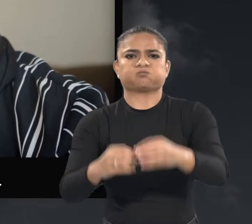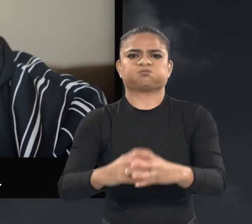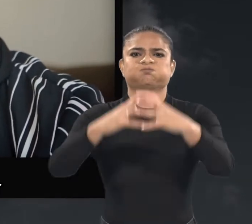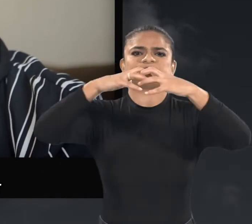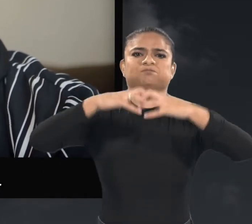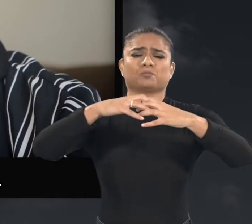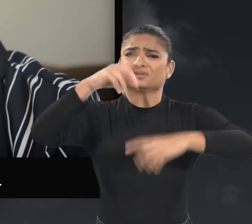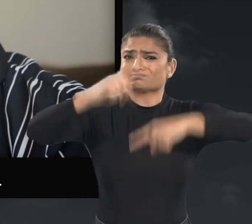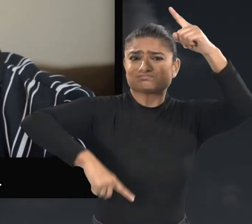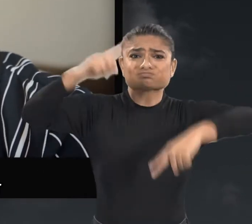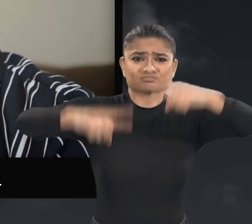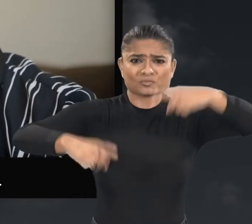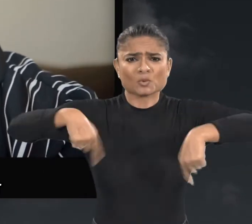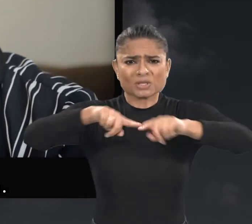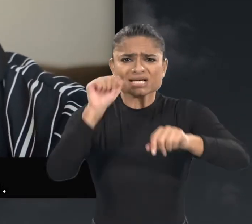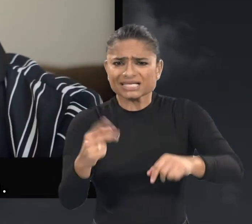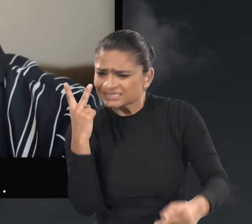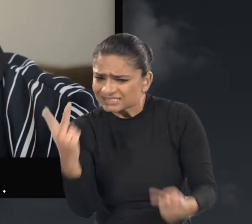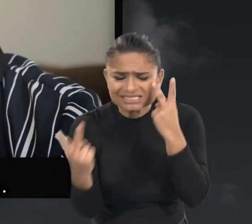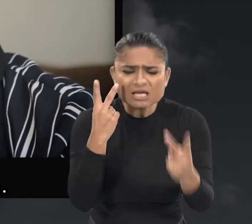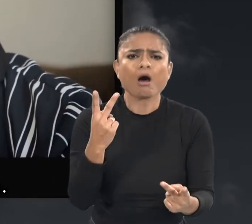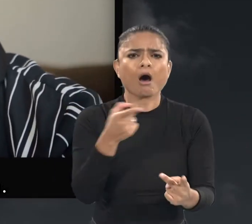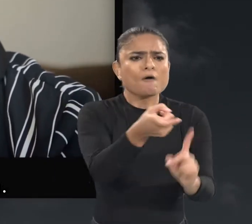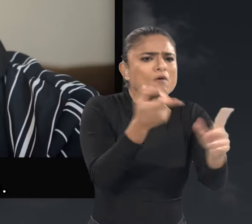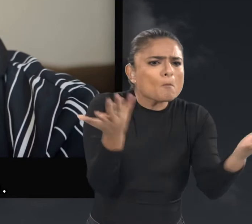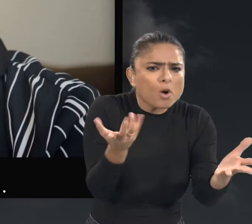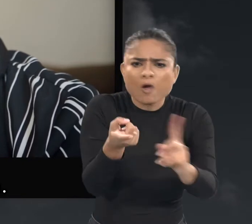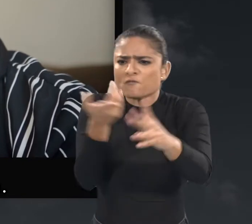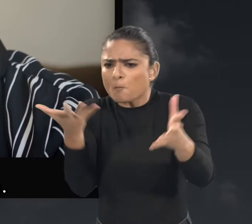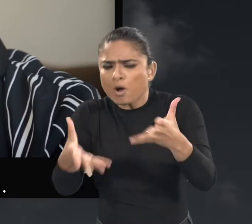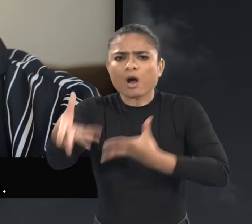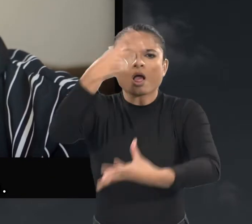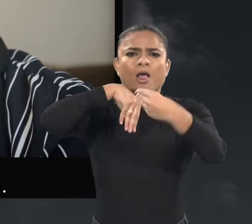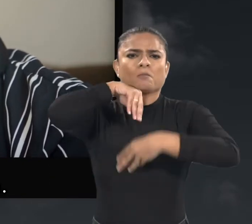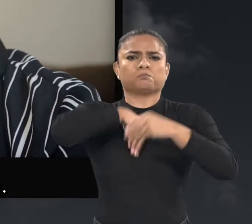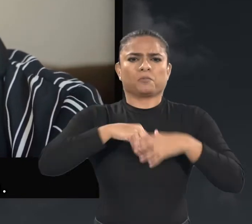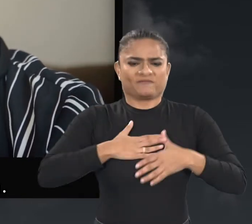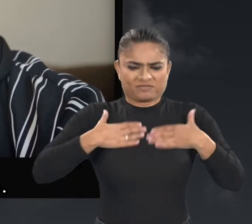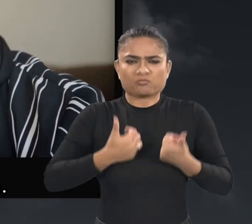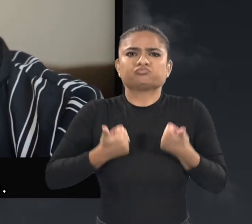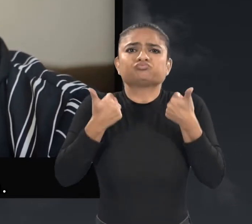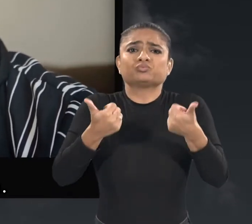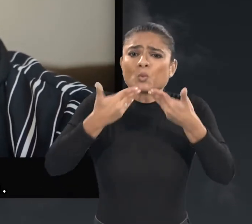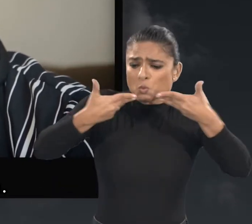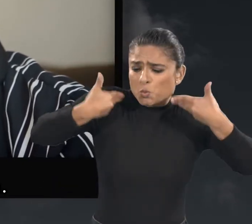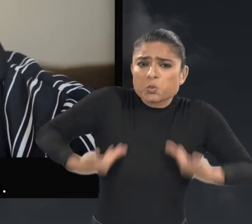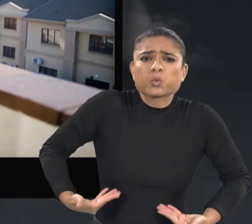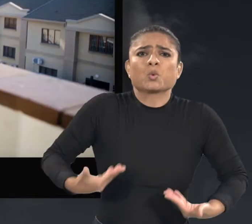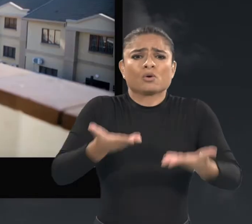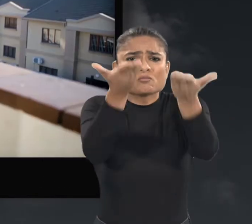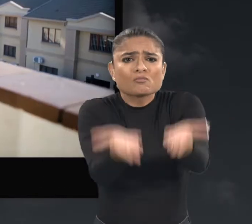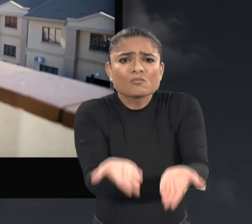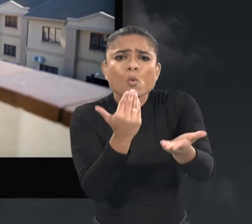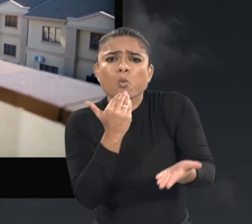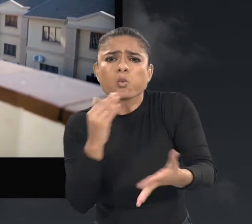diverse, we can learn so much more from each other and achieve so much more from who we are and where we come from.